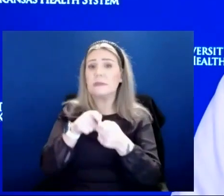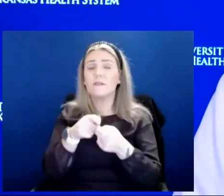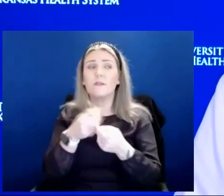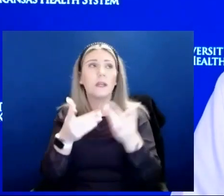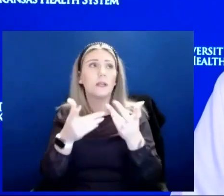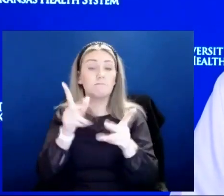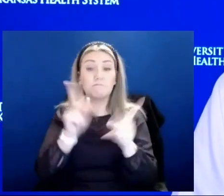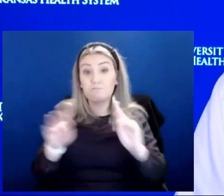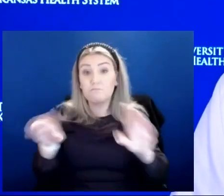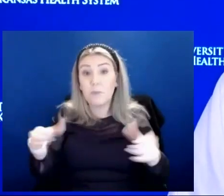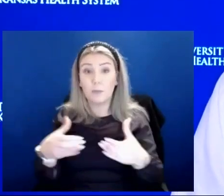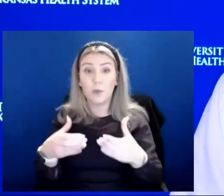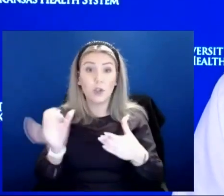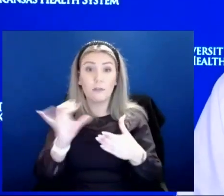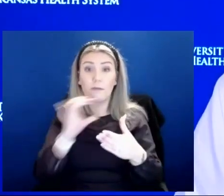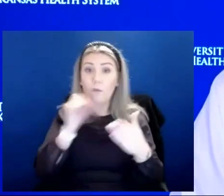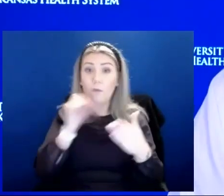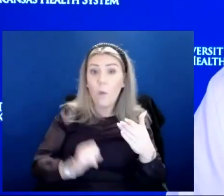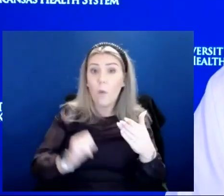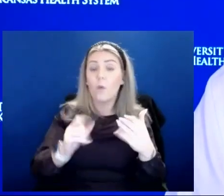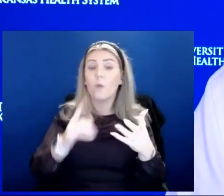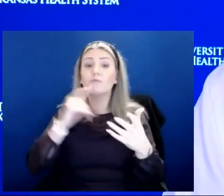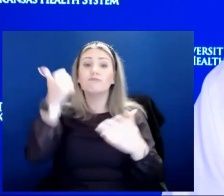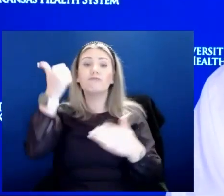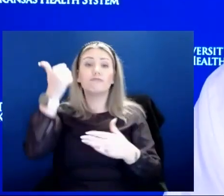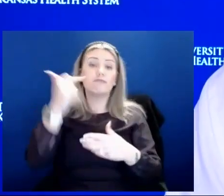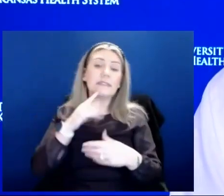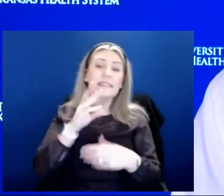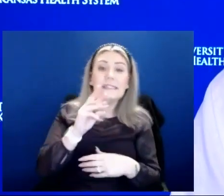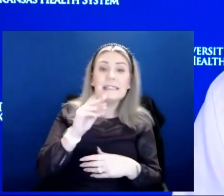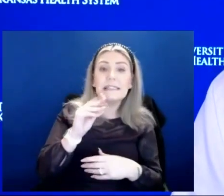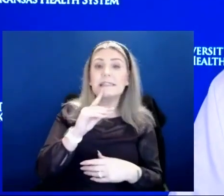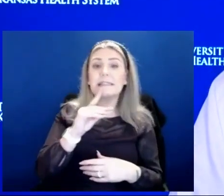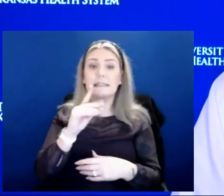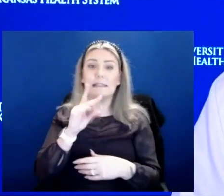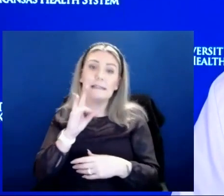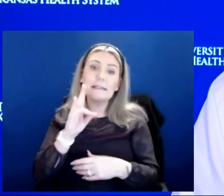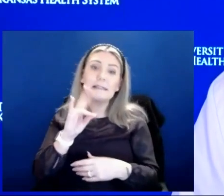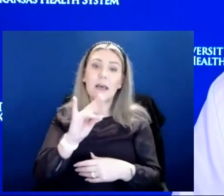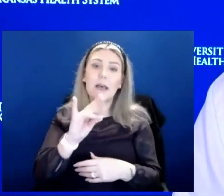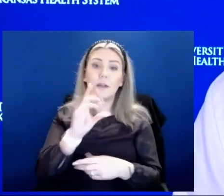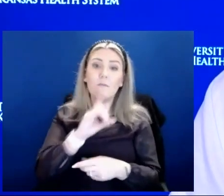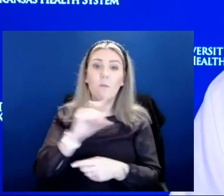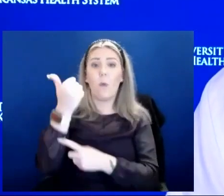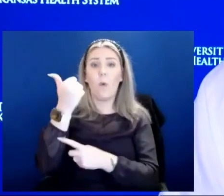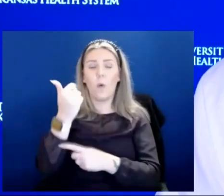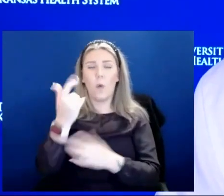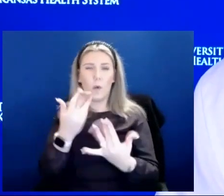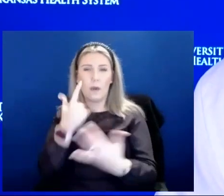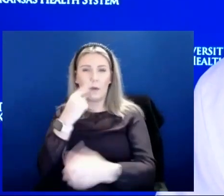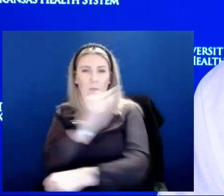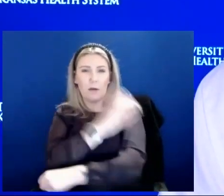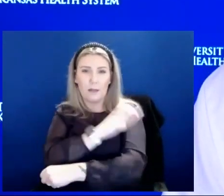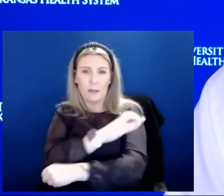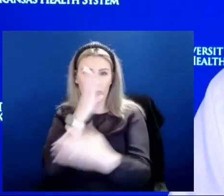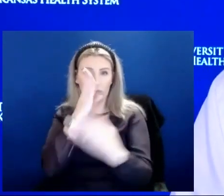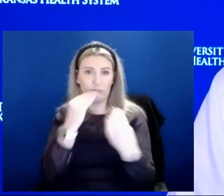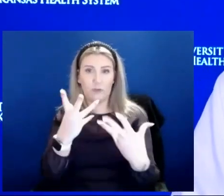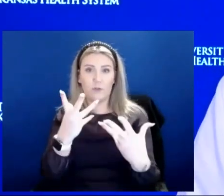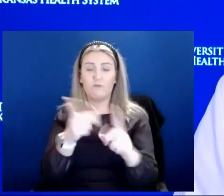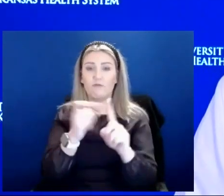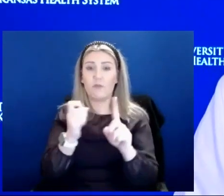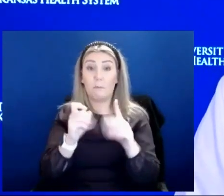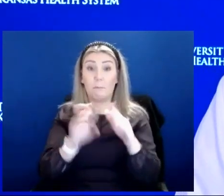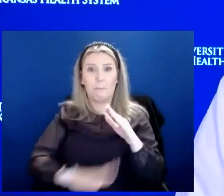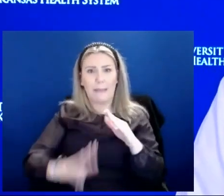populations, such as older populations, 60 and above, 70 above, but we're going to wait for that clinical information. We do know from basic science